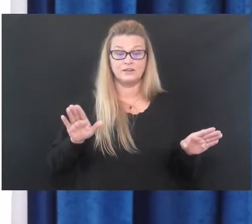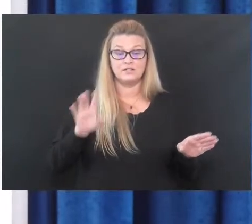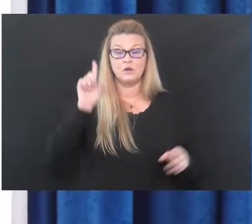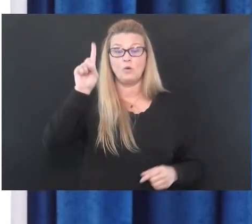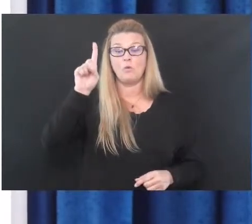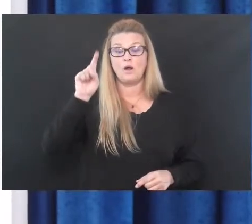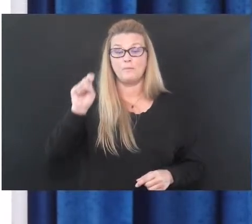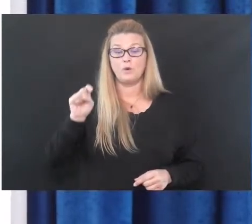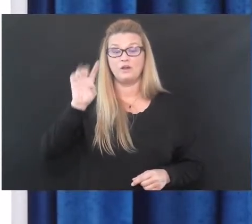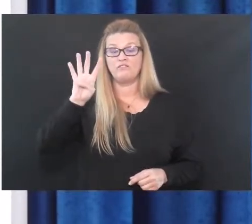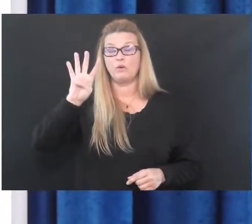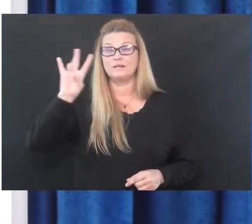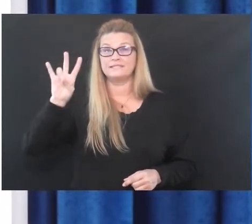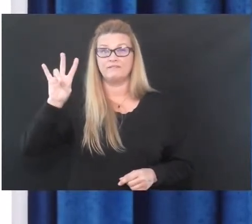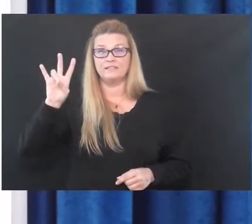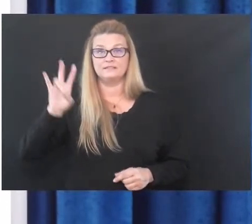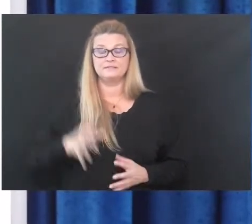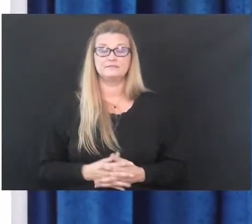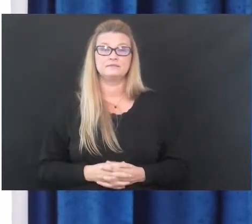1.47 million.